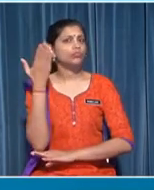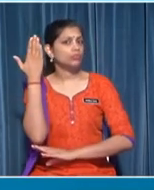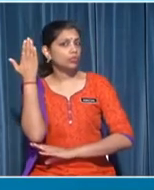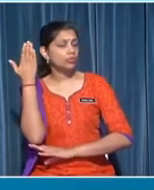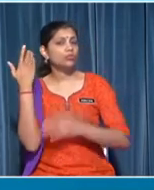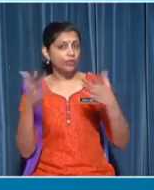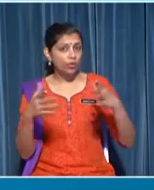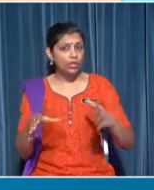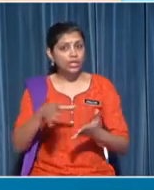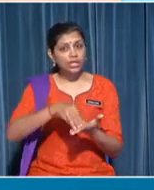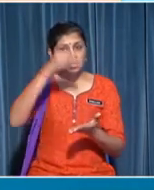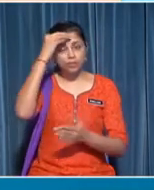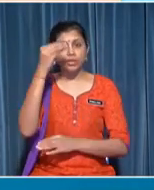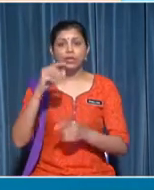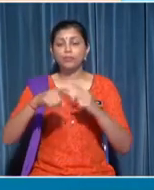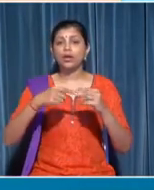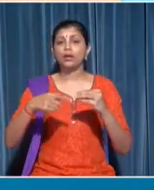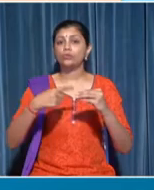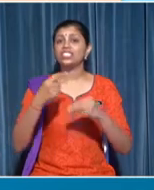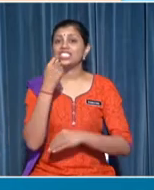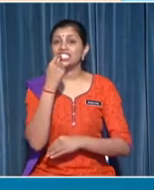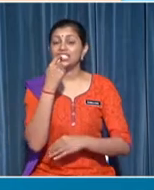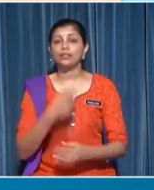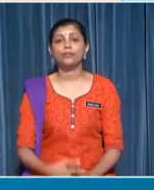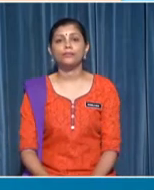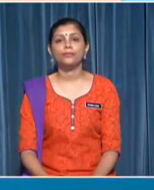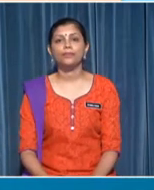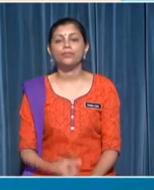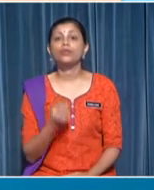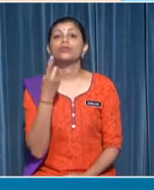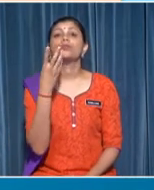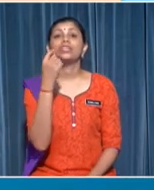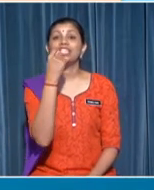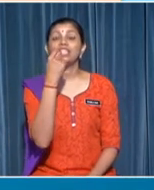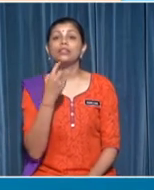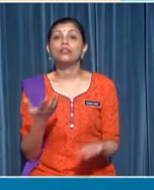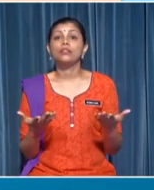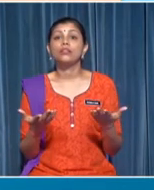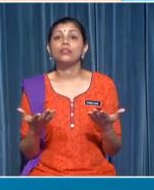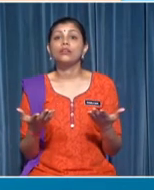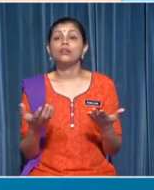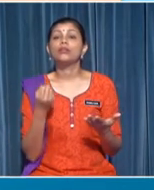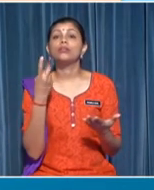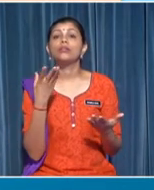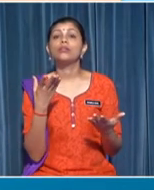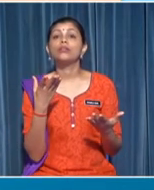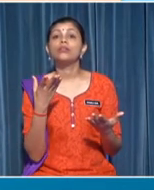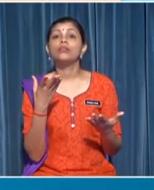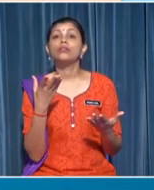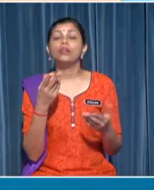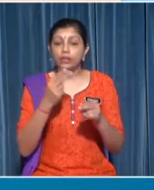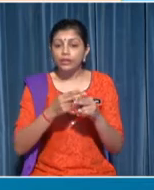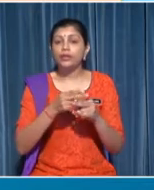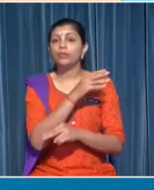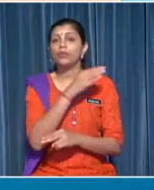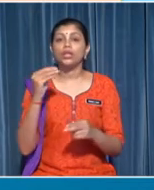remember? How many types of teeth are there? Can you name them and state their functions as